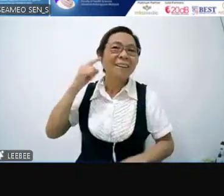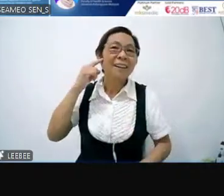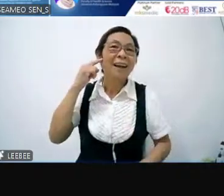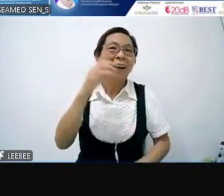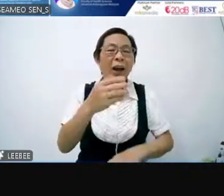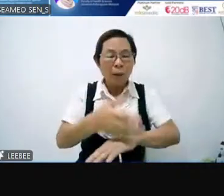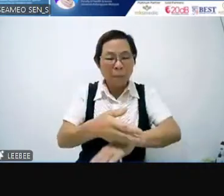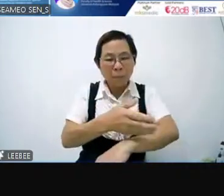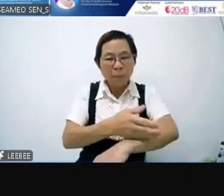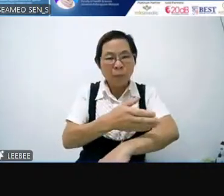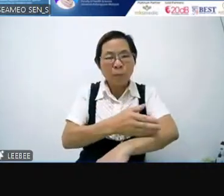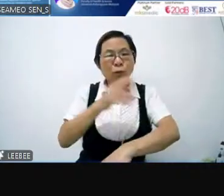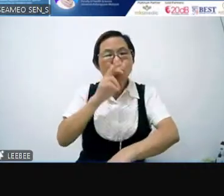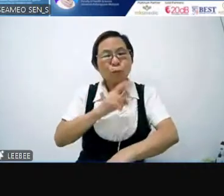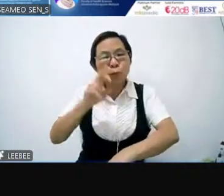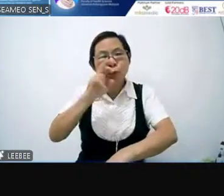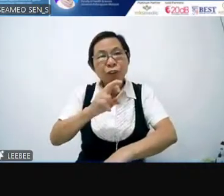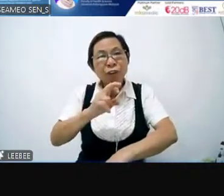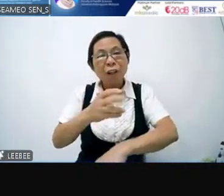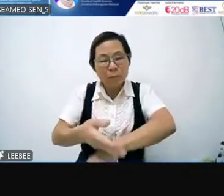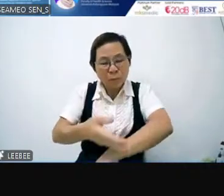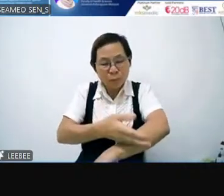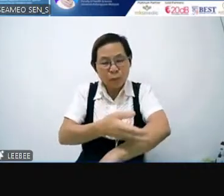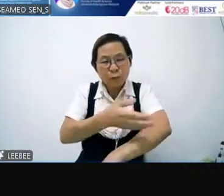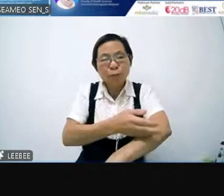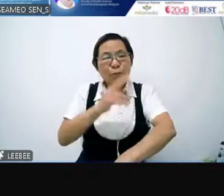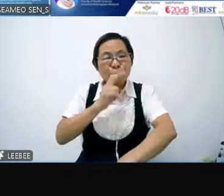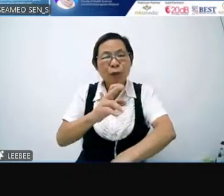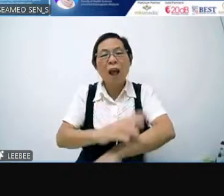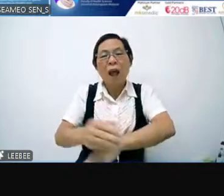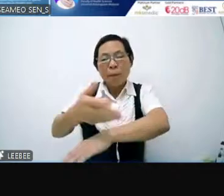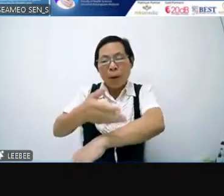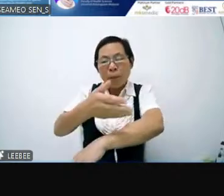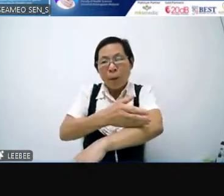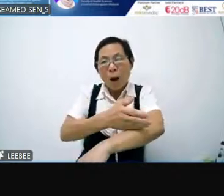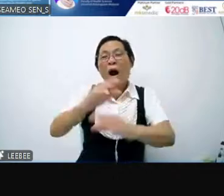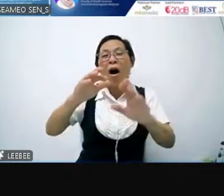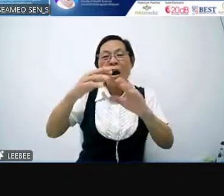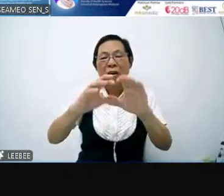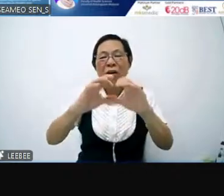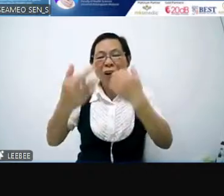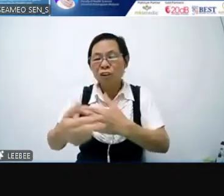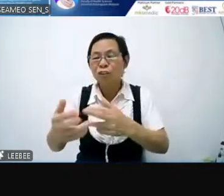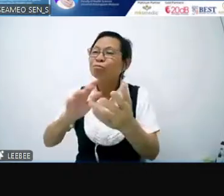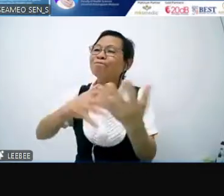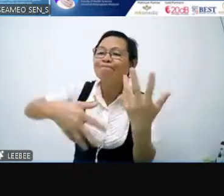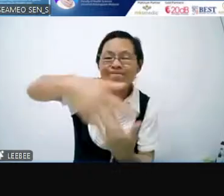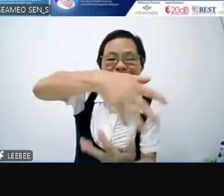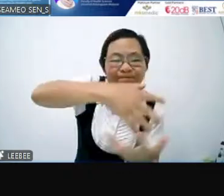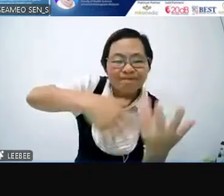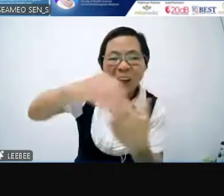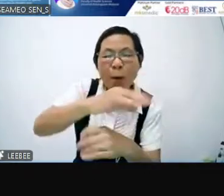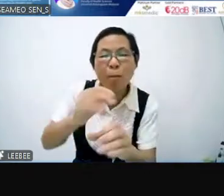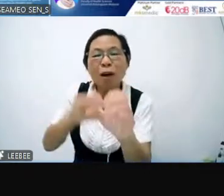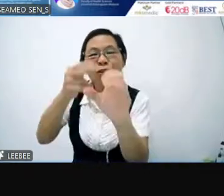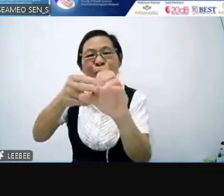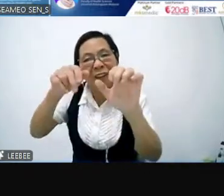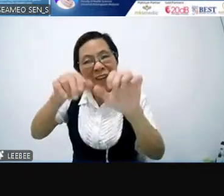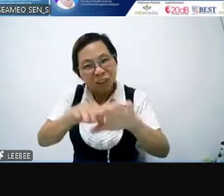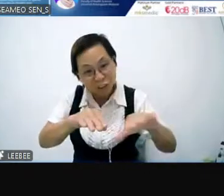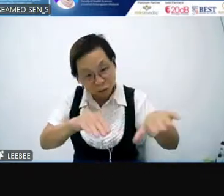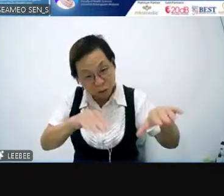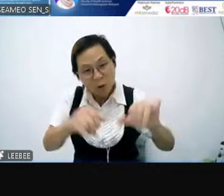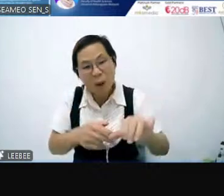speech perception and understanding, enhance classroom engagement and participation. However,